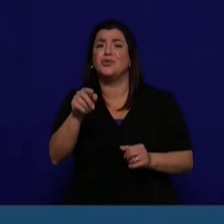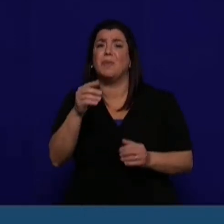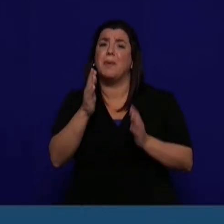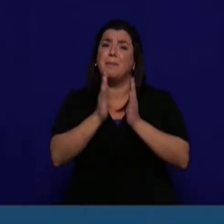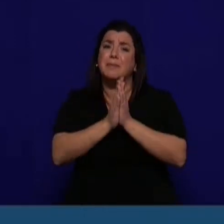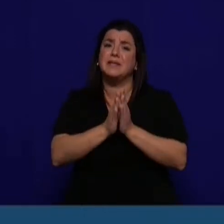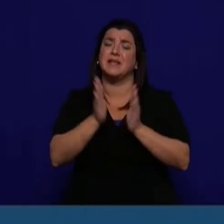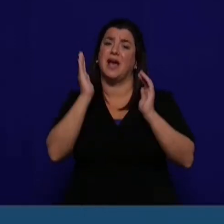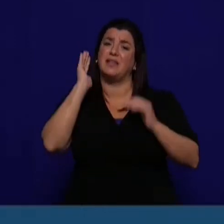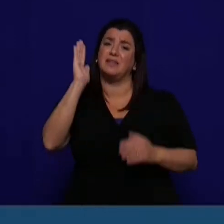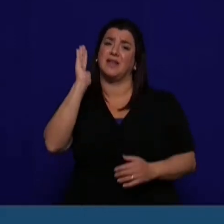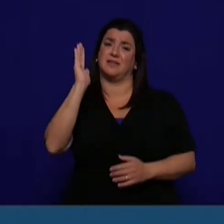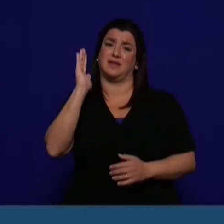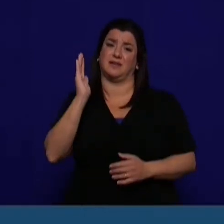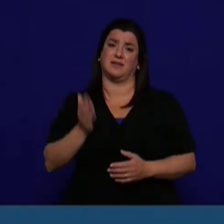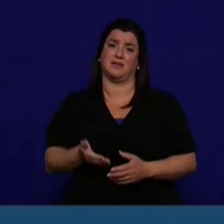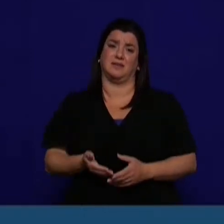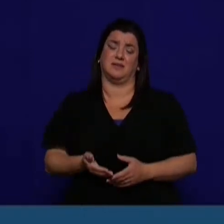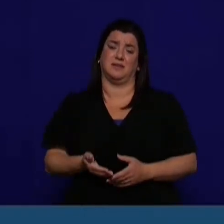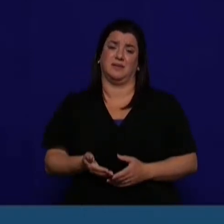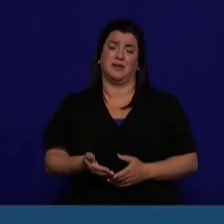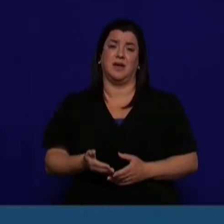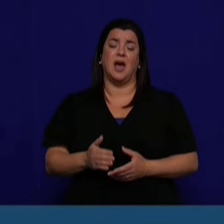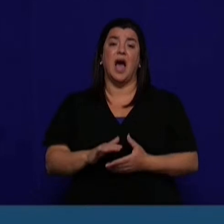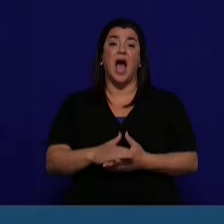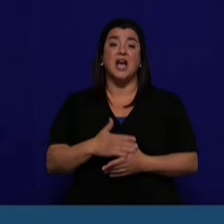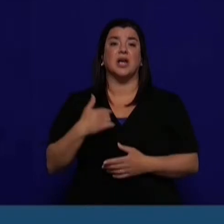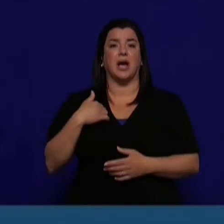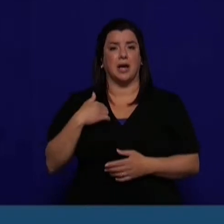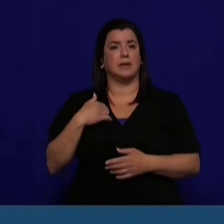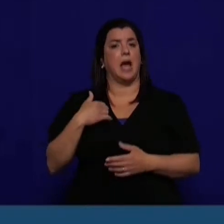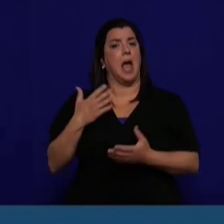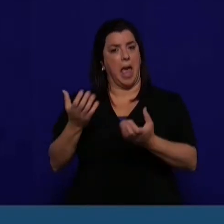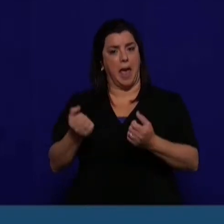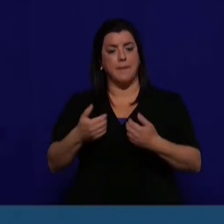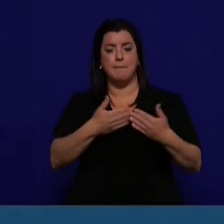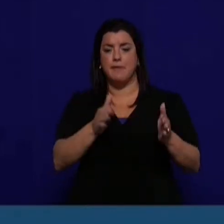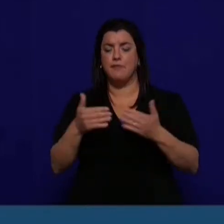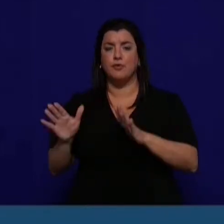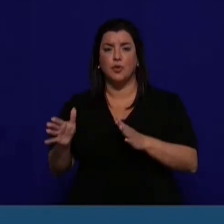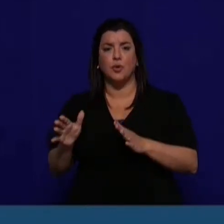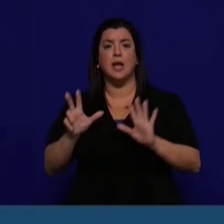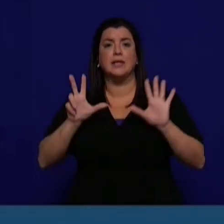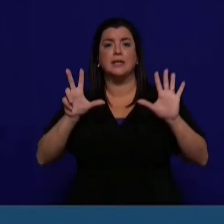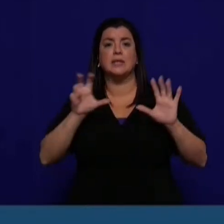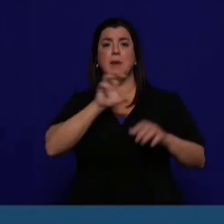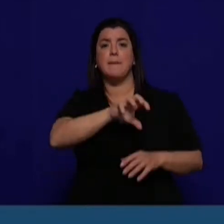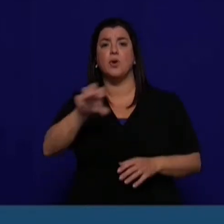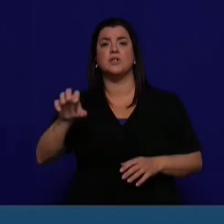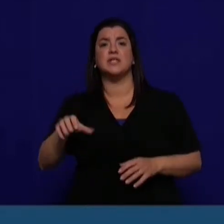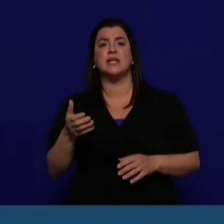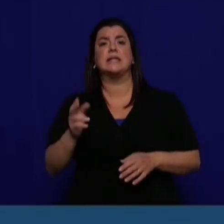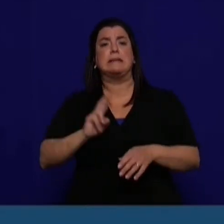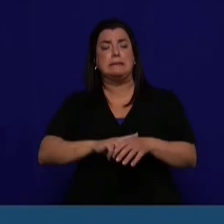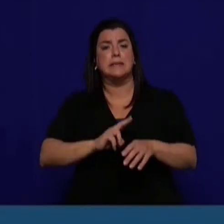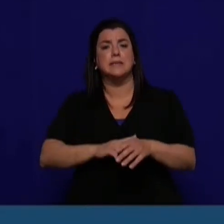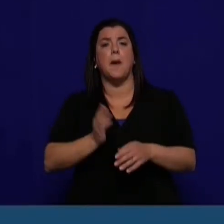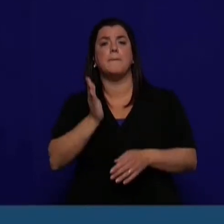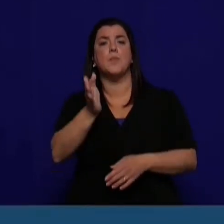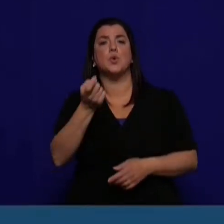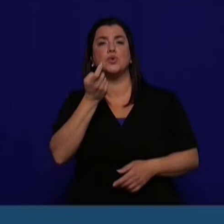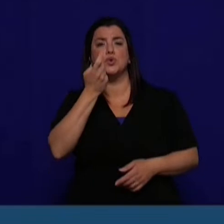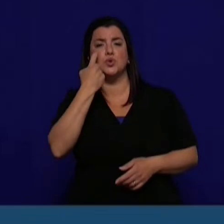tinfirex. U swabbing hubs tagħna għadhom hemmhekk available ukoll biex intom tkun tistgħu tibbukjaw it-test jekk